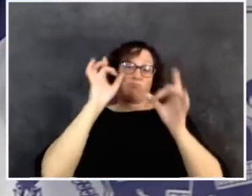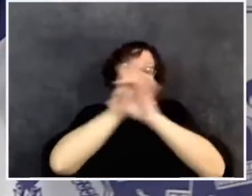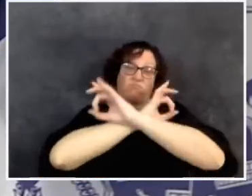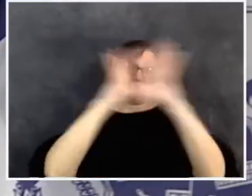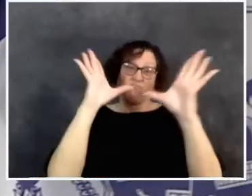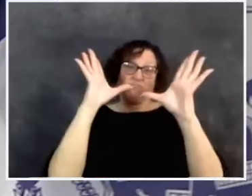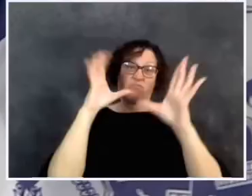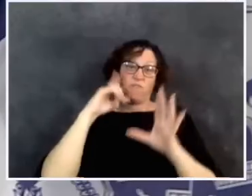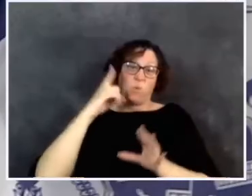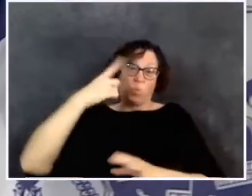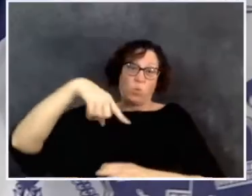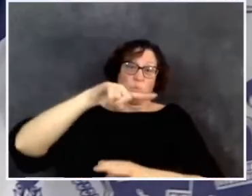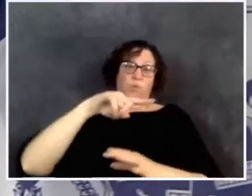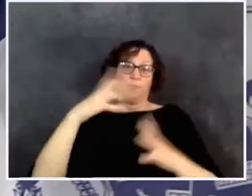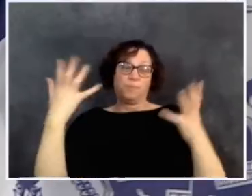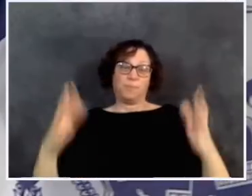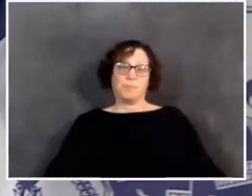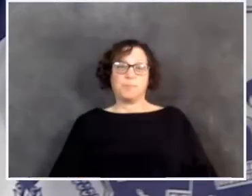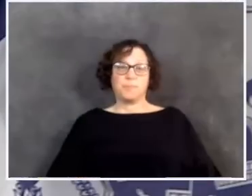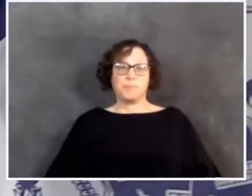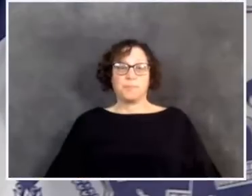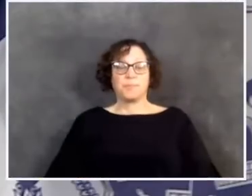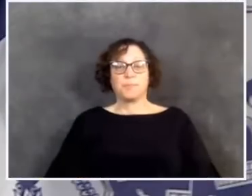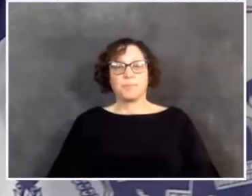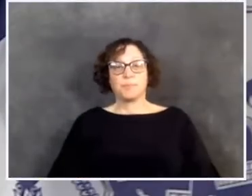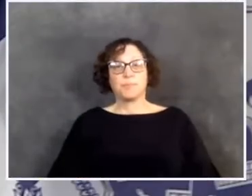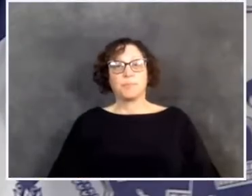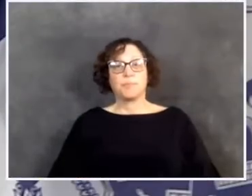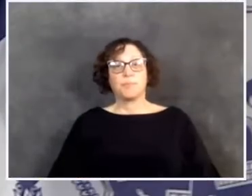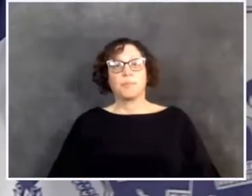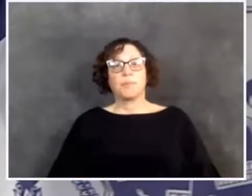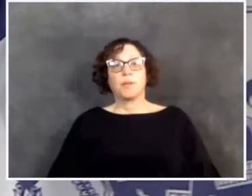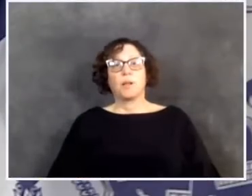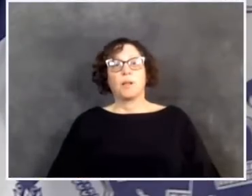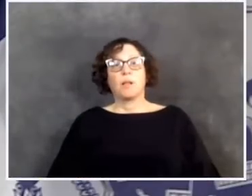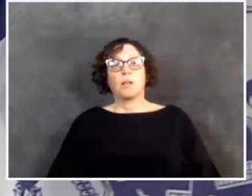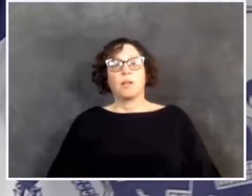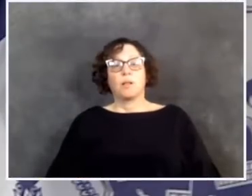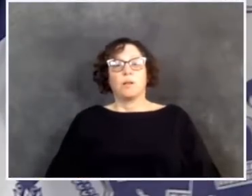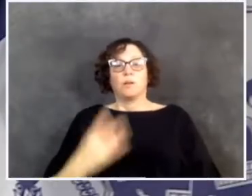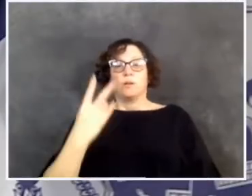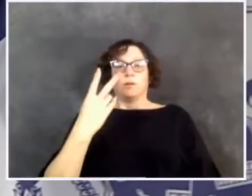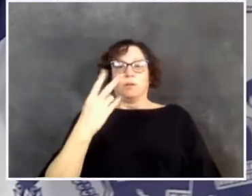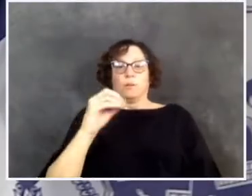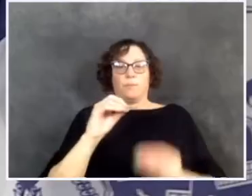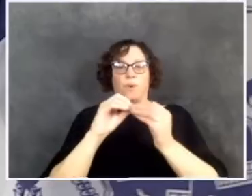deeply. We have time for two more. Next question is Deborah Lee from the Manhattan Times.